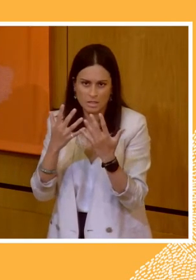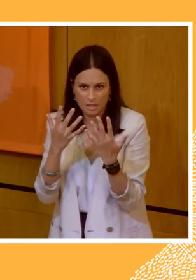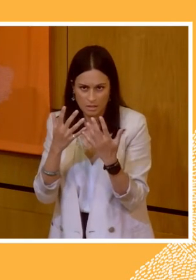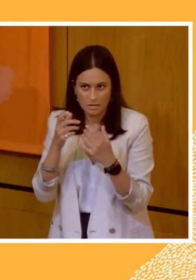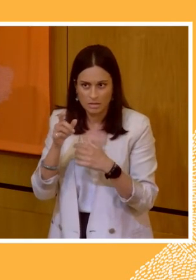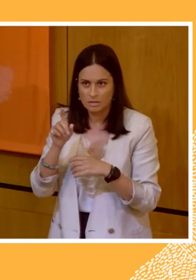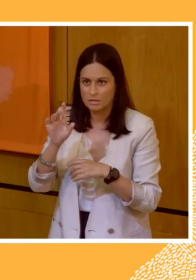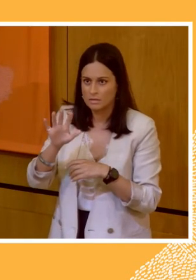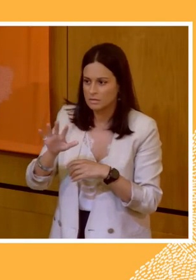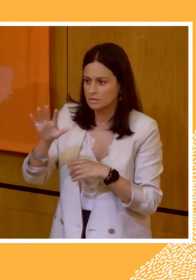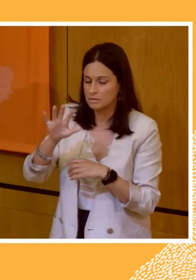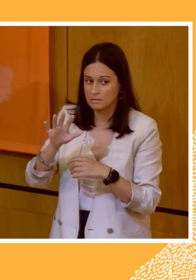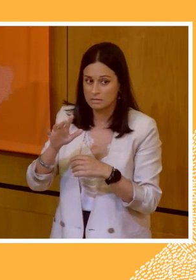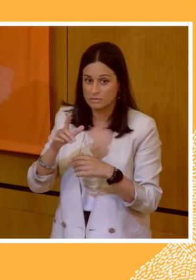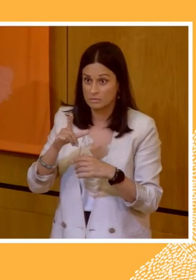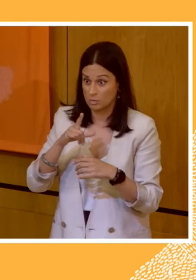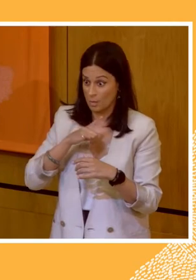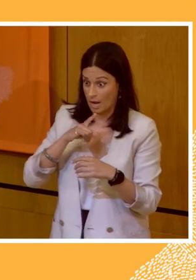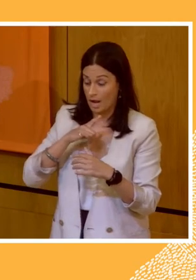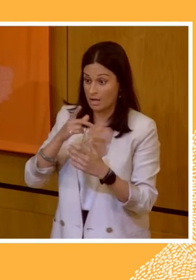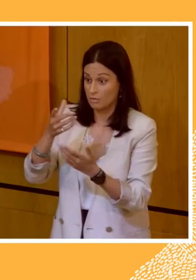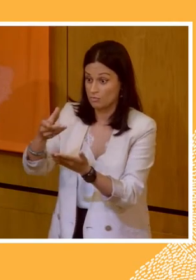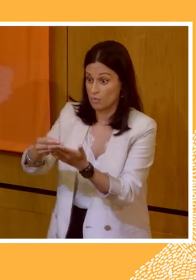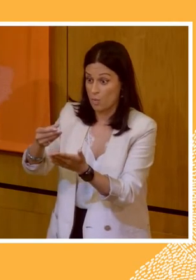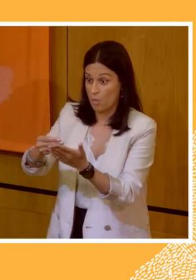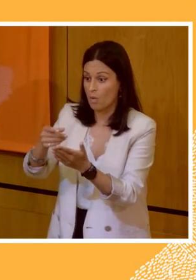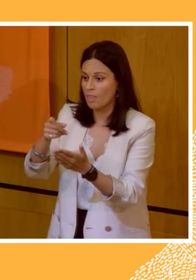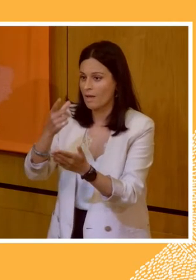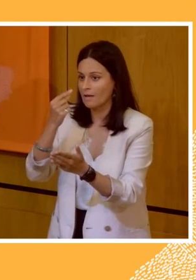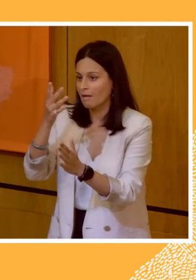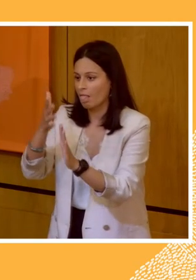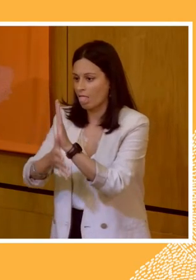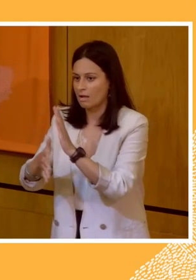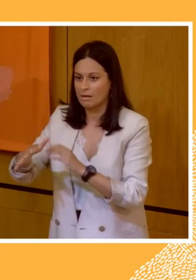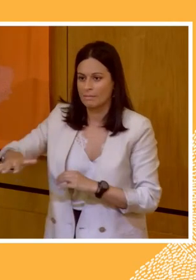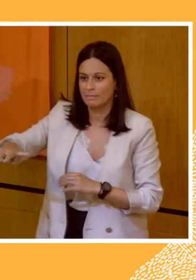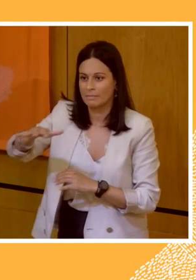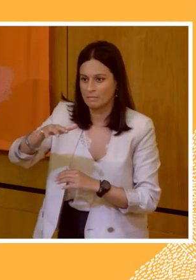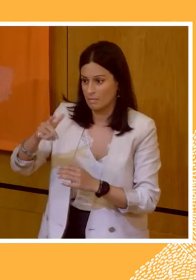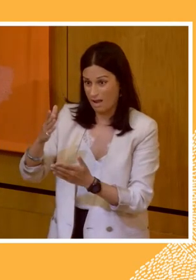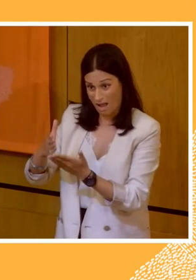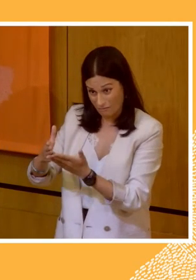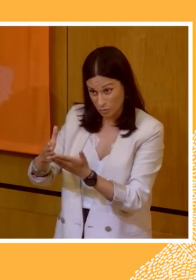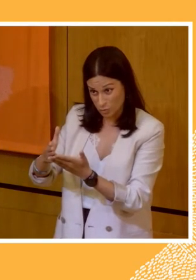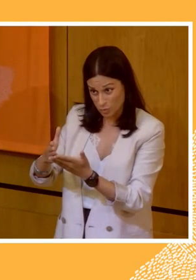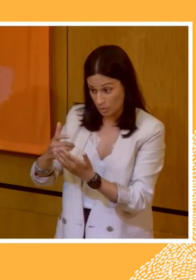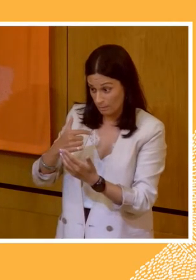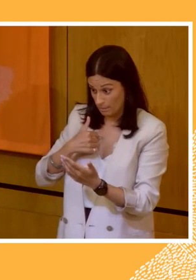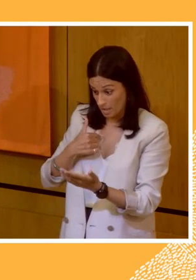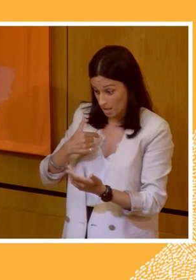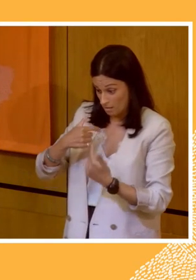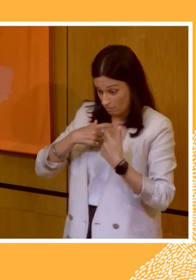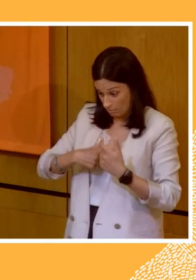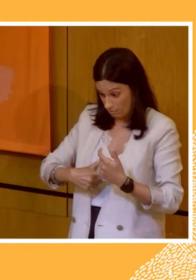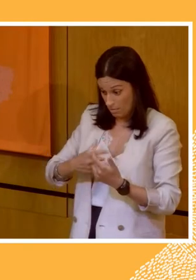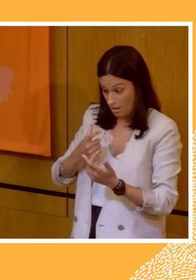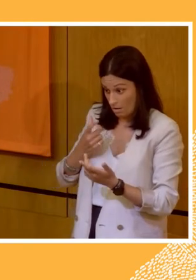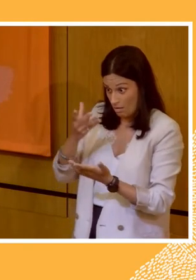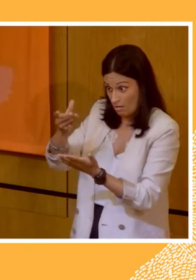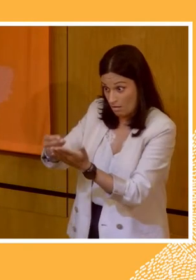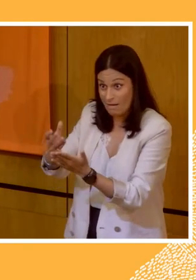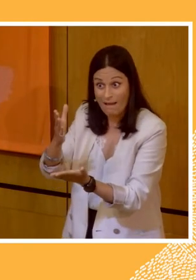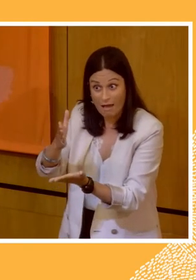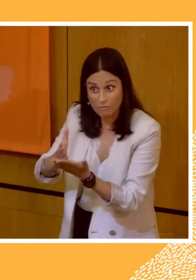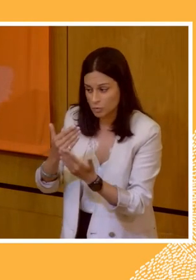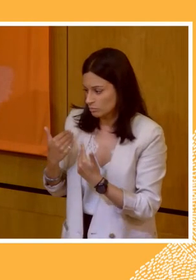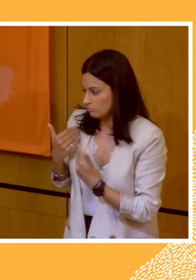the damage you might cause in trying to go to a place, and like, do you need to record it? Do you need to be the person to record it is also the other thing, right?